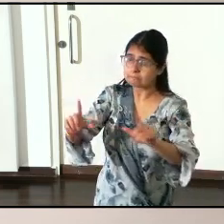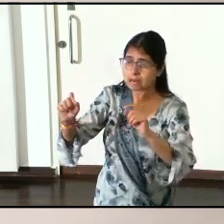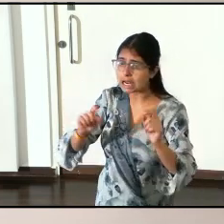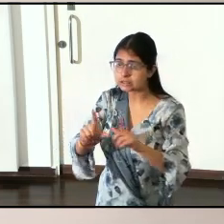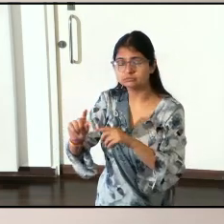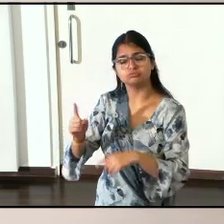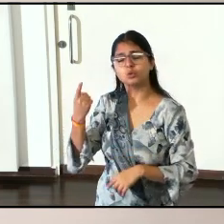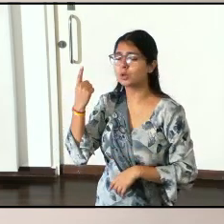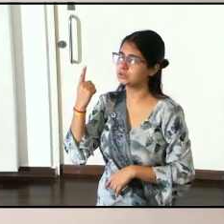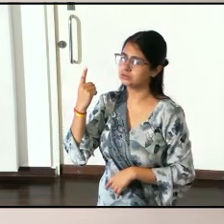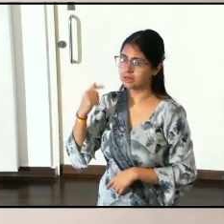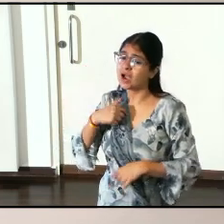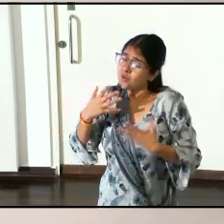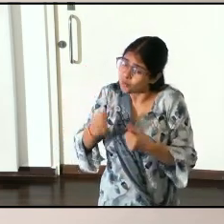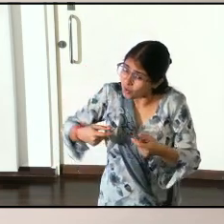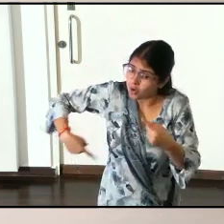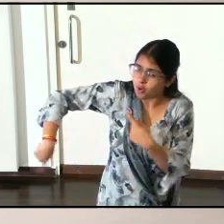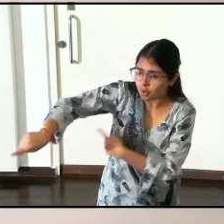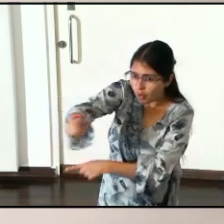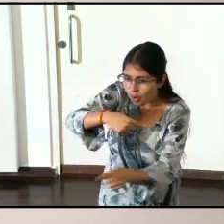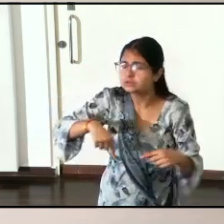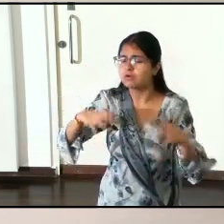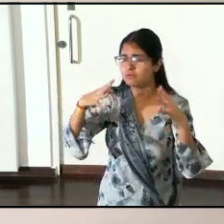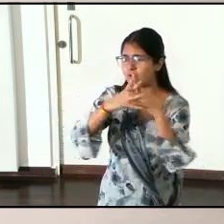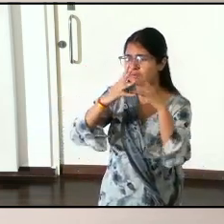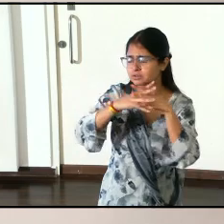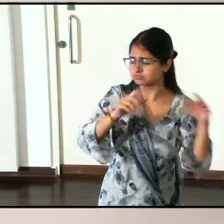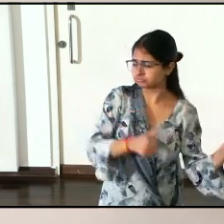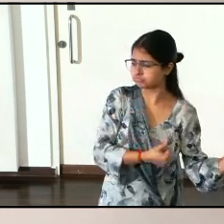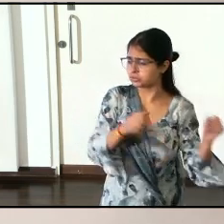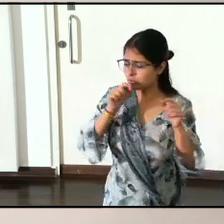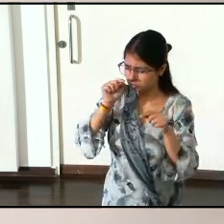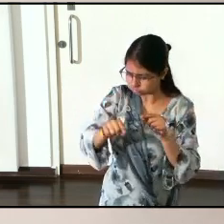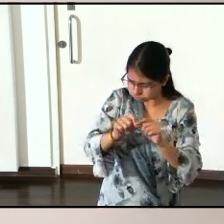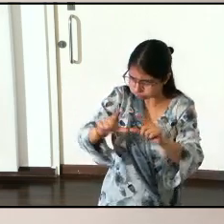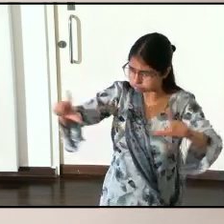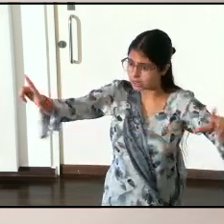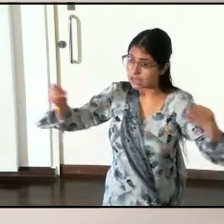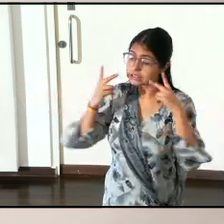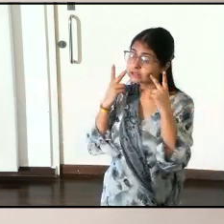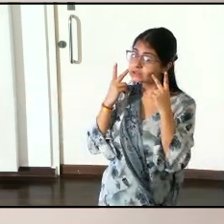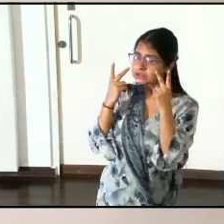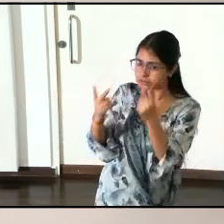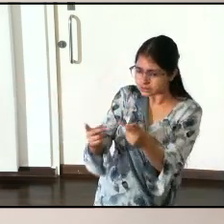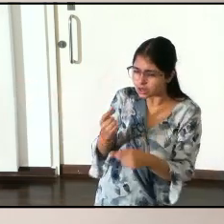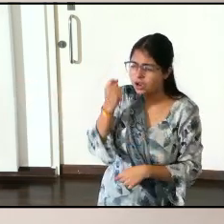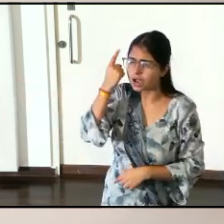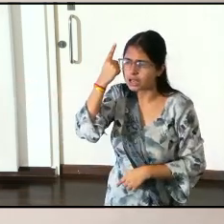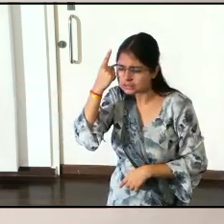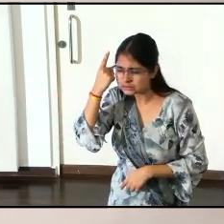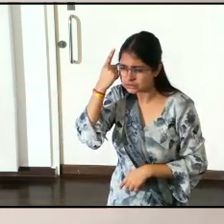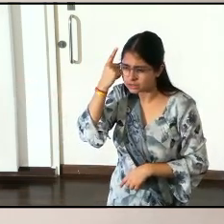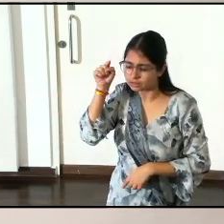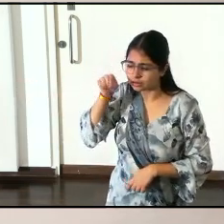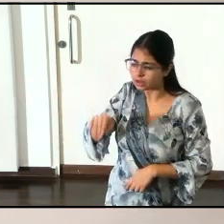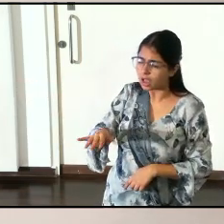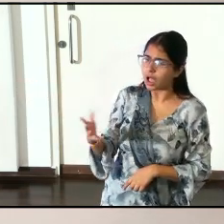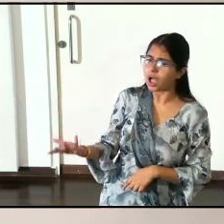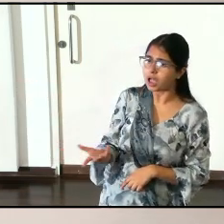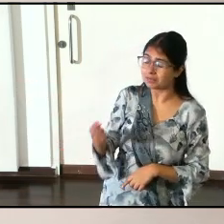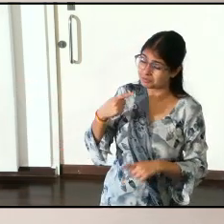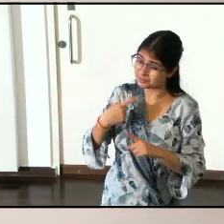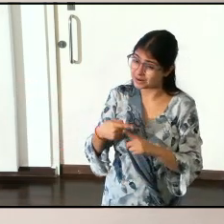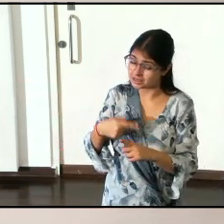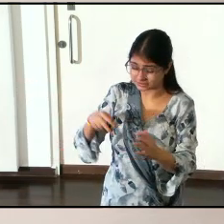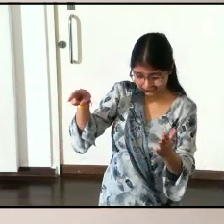material that they have put together there. And also read what they have written about the difficulties that they have faced in,